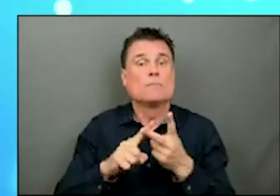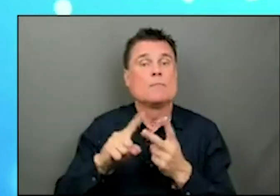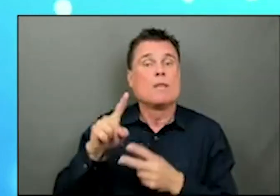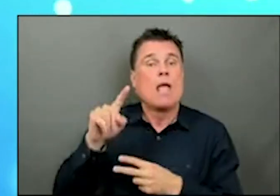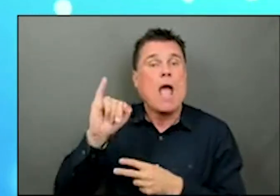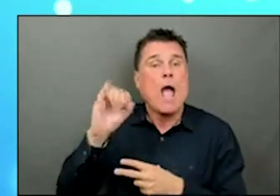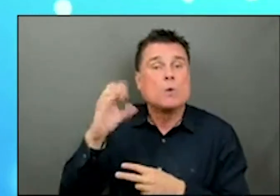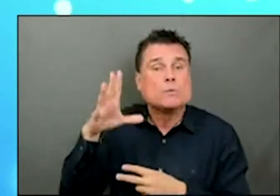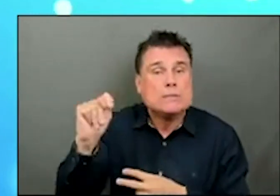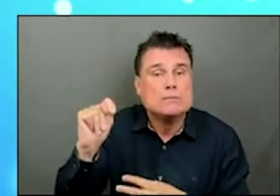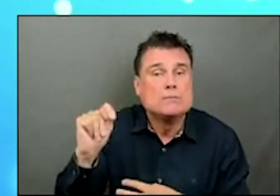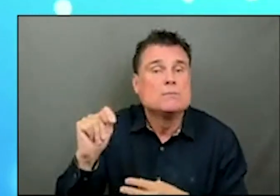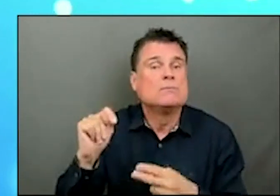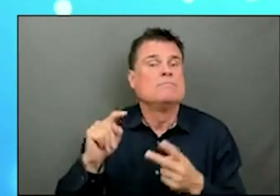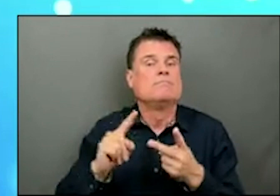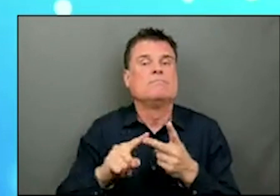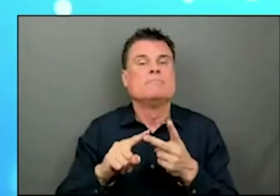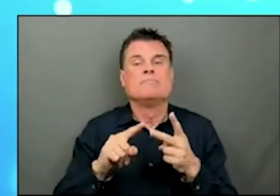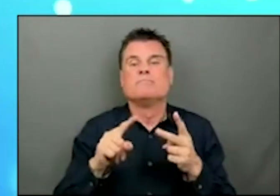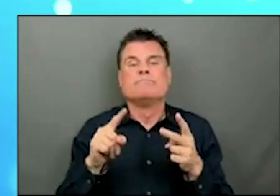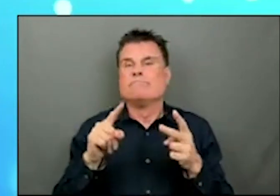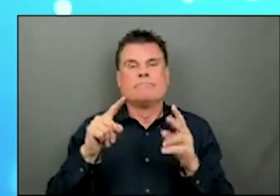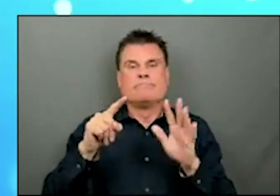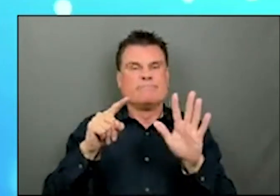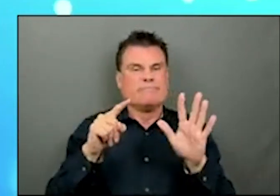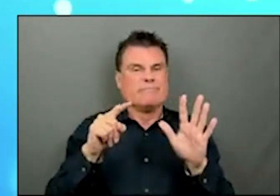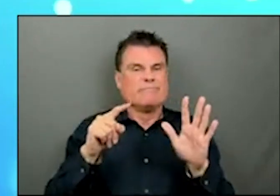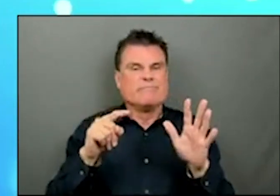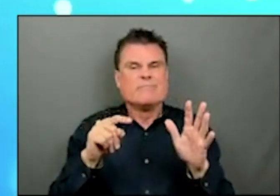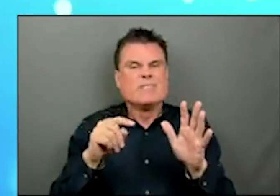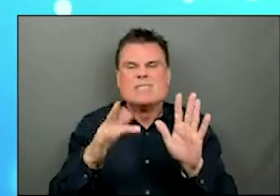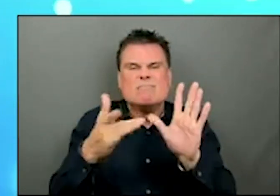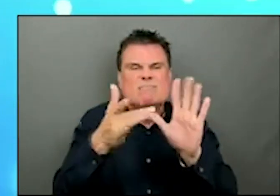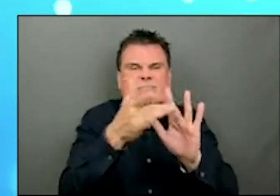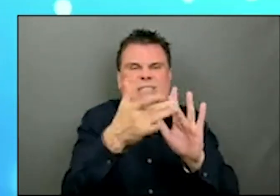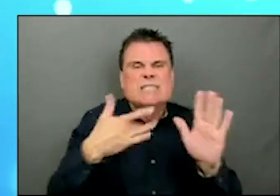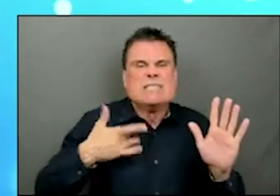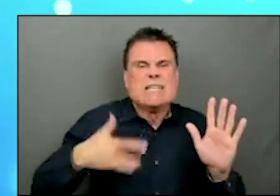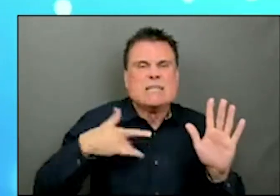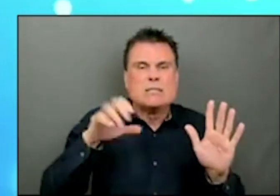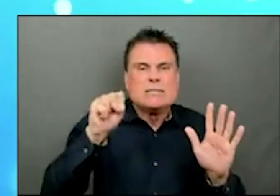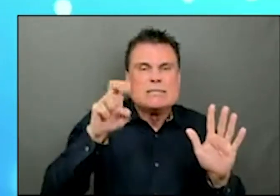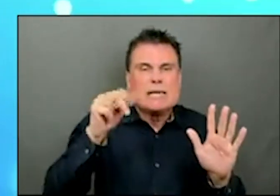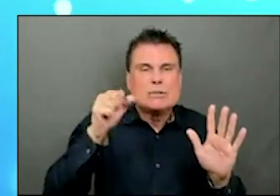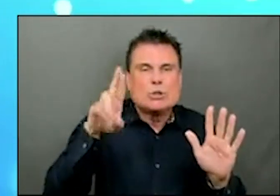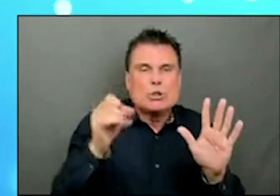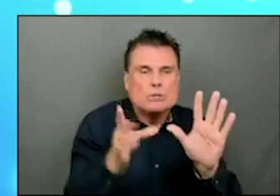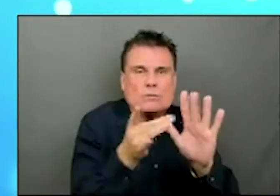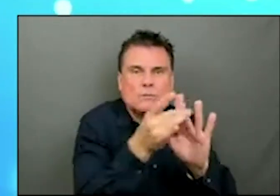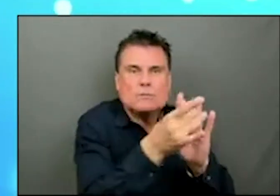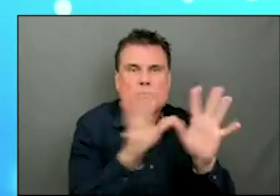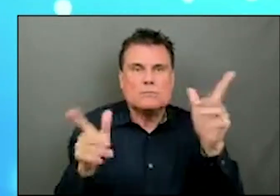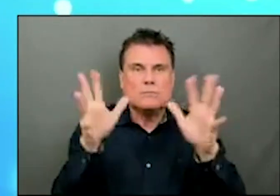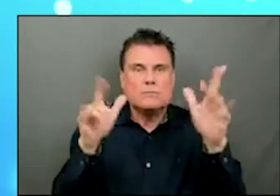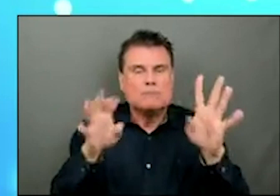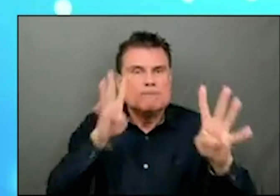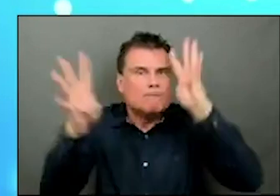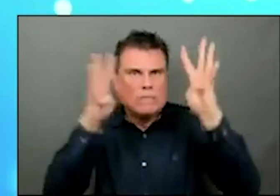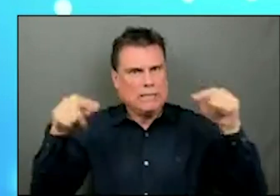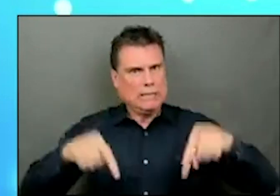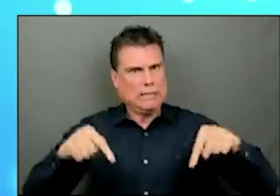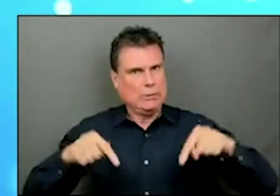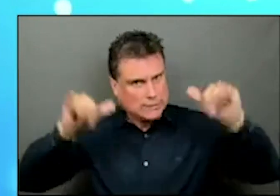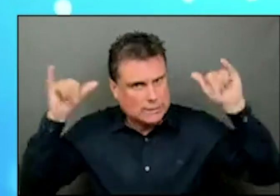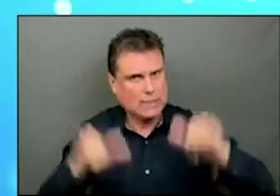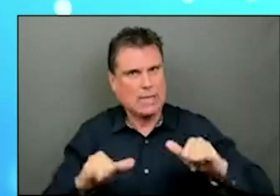and agri-tech. And the aggregate is an opportunity to attract ESG capital, but also to leverage global capital and talent as we grow